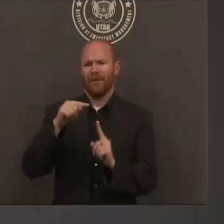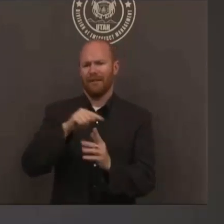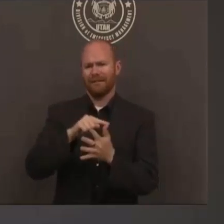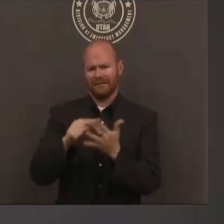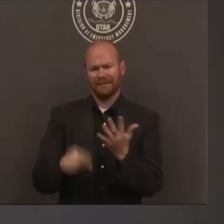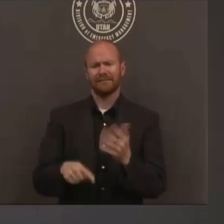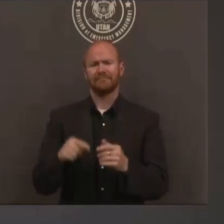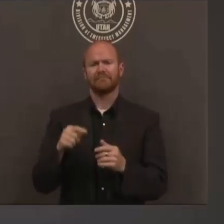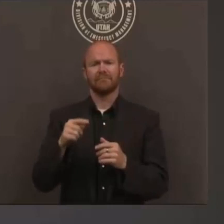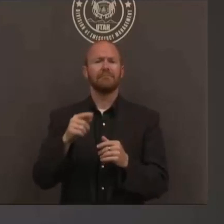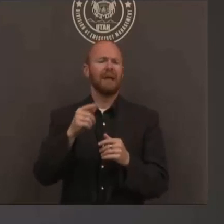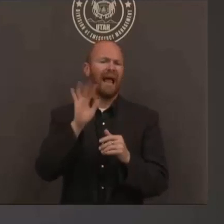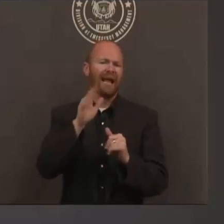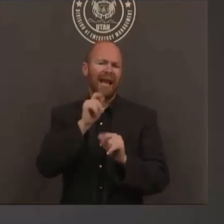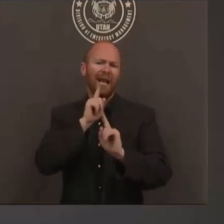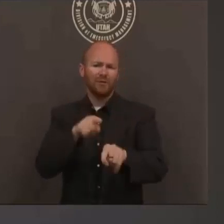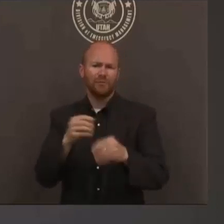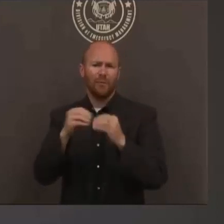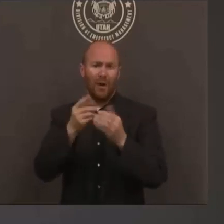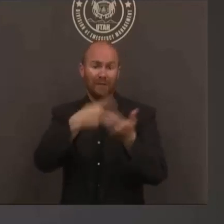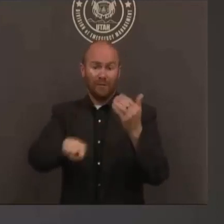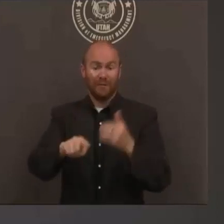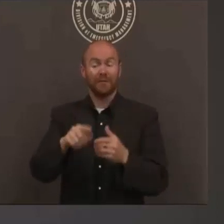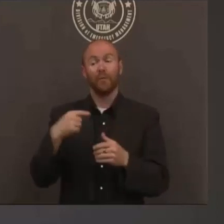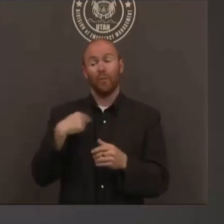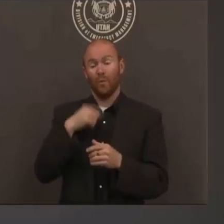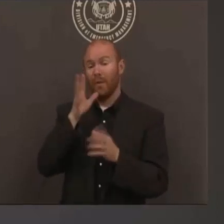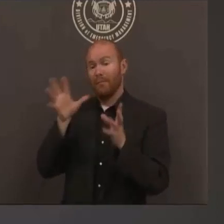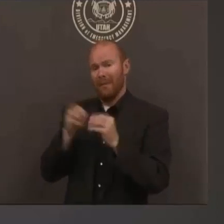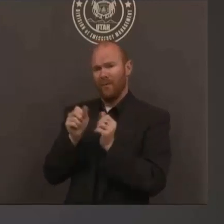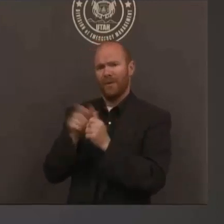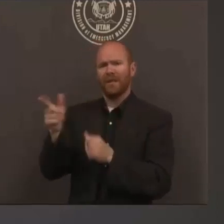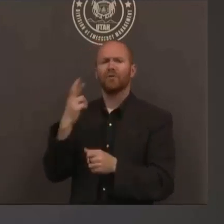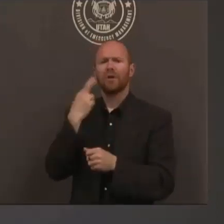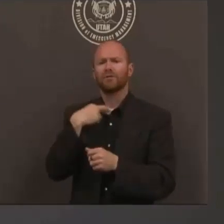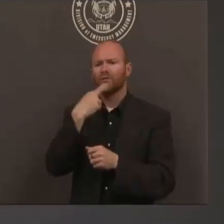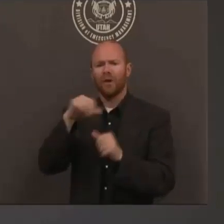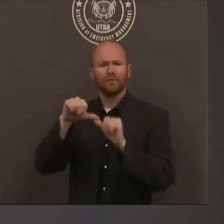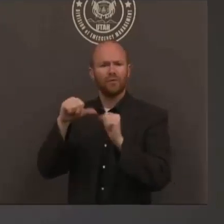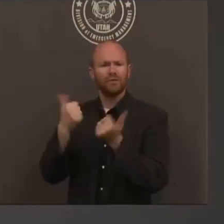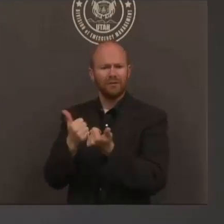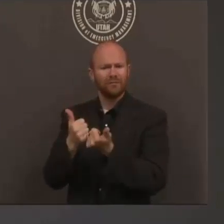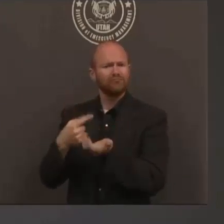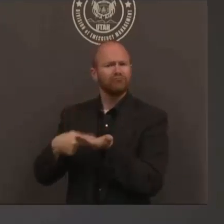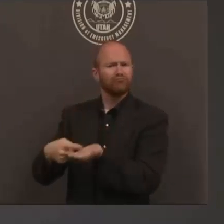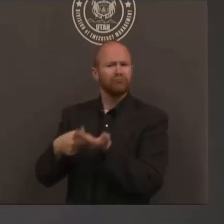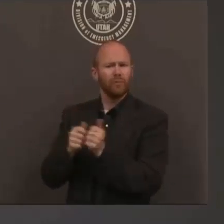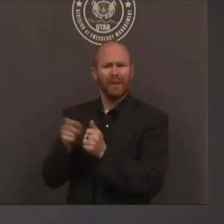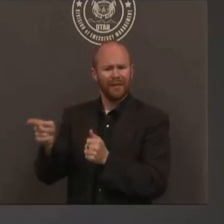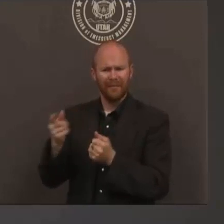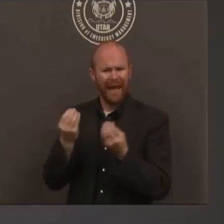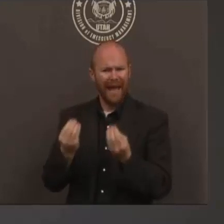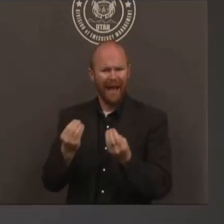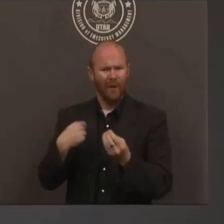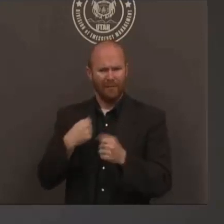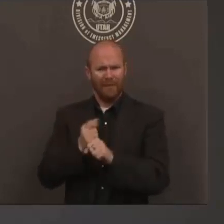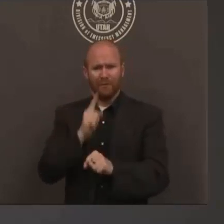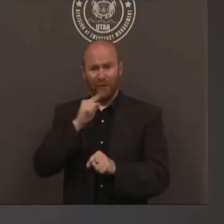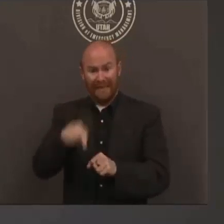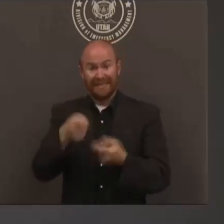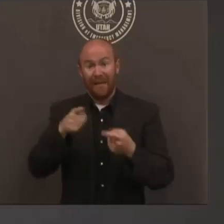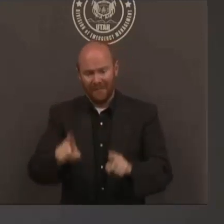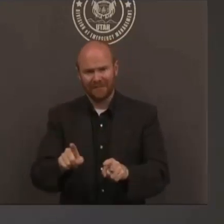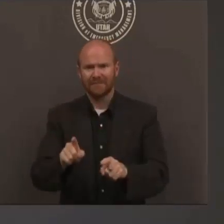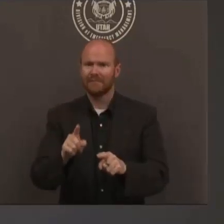from the Utah Restaurant Association and others out there that want to weigh in about how can we do this in a safe environment and start